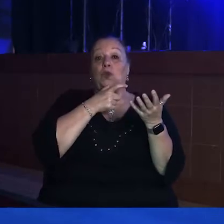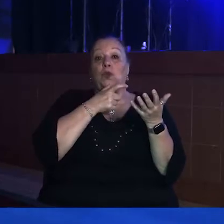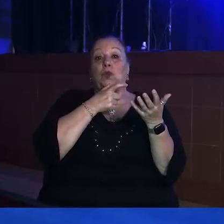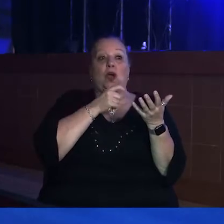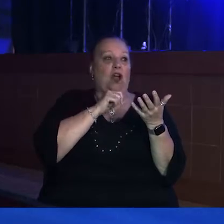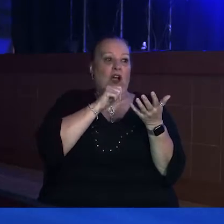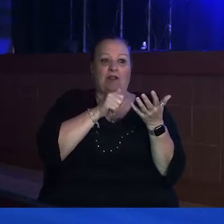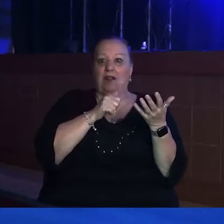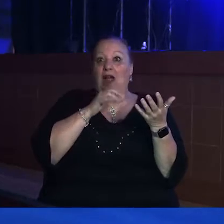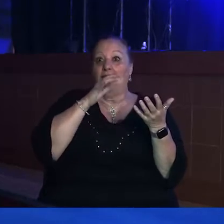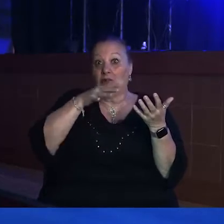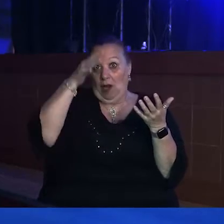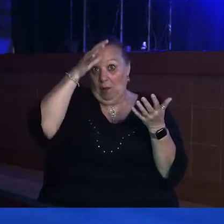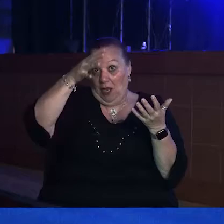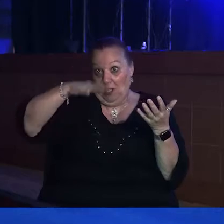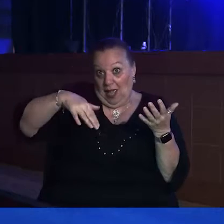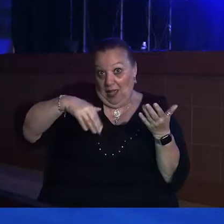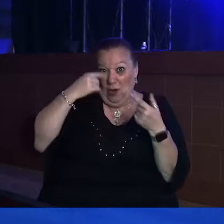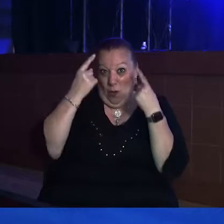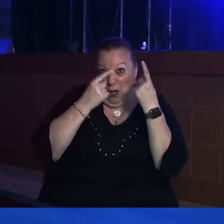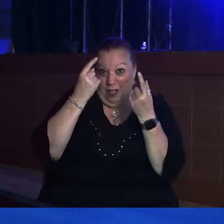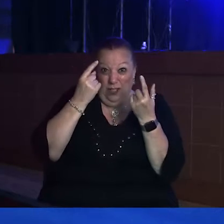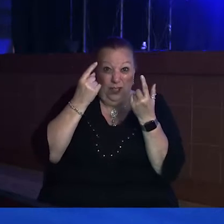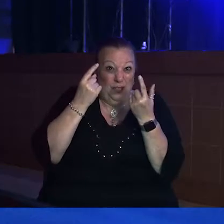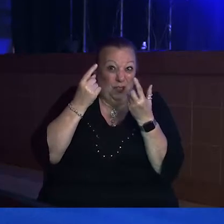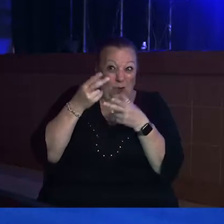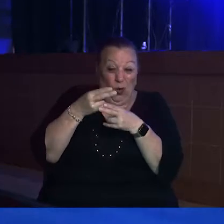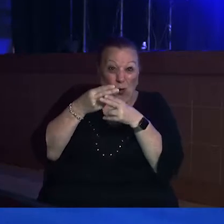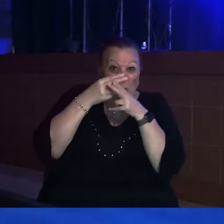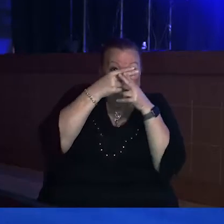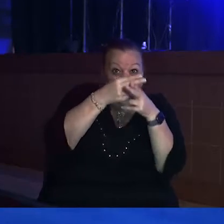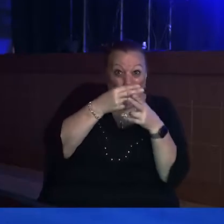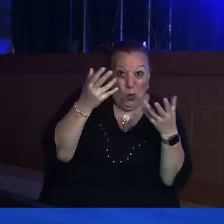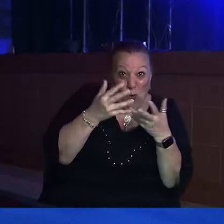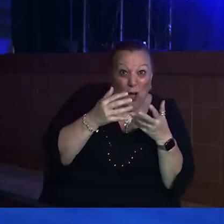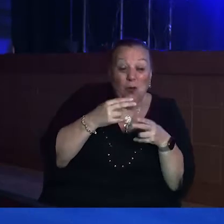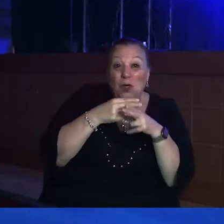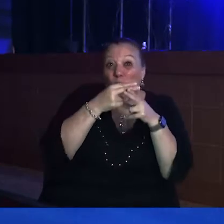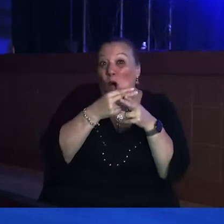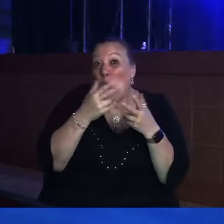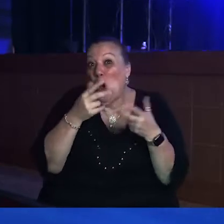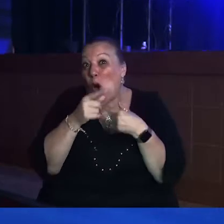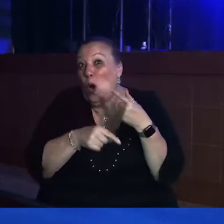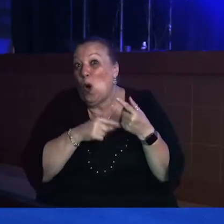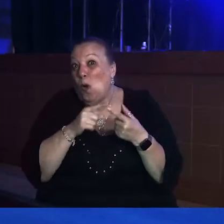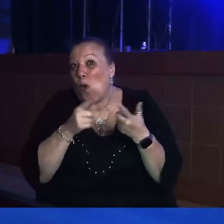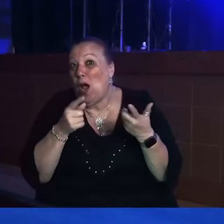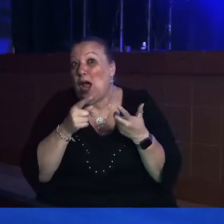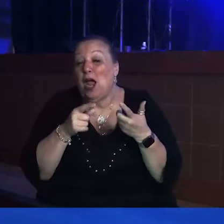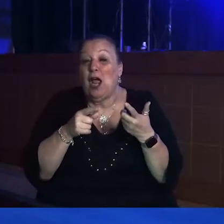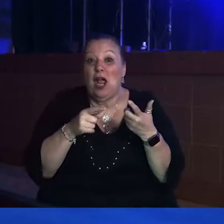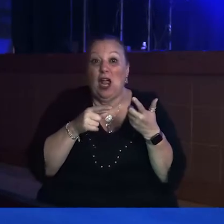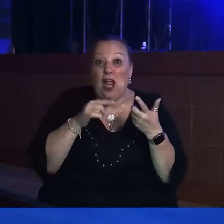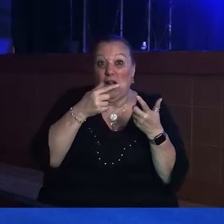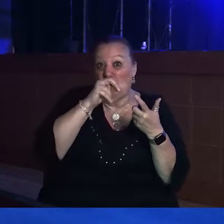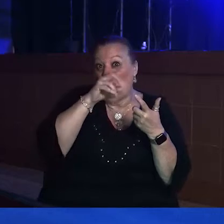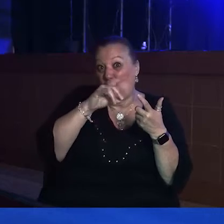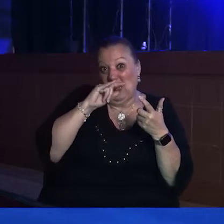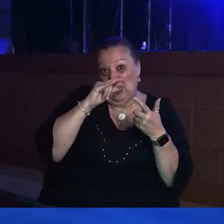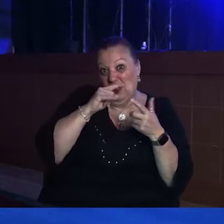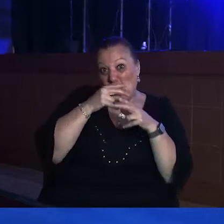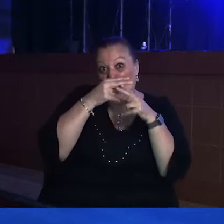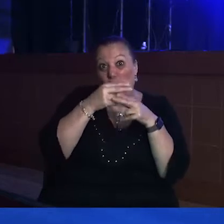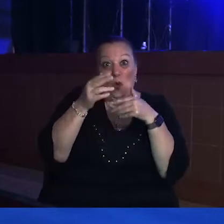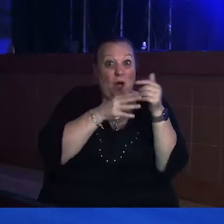grandparents yet and you wonder what you're gonna be called, let me tell you what you're gonna be called when your grandkids come along. You're gonna be called whatever your